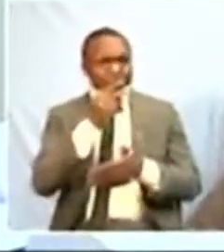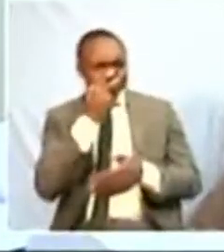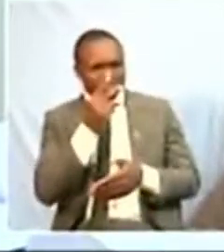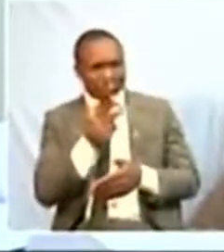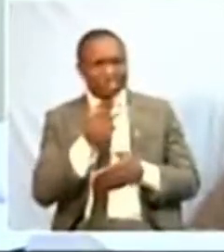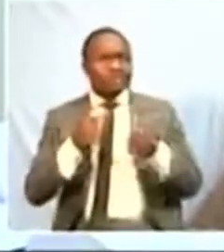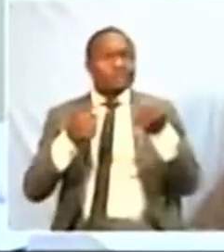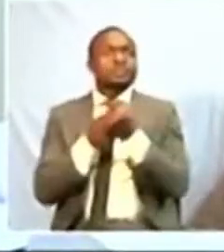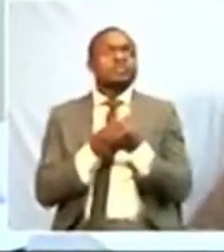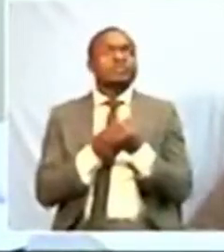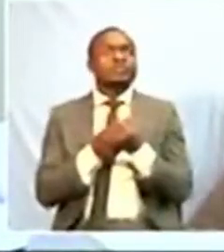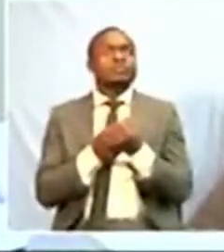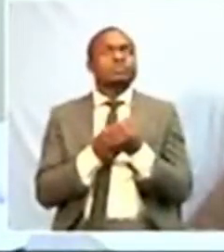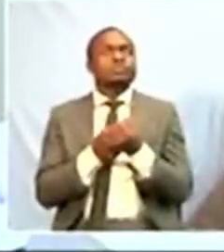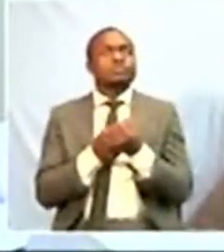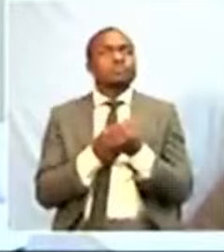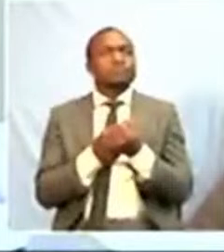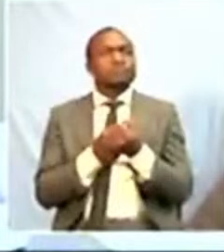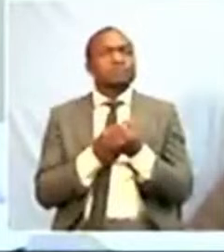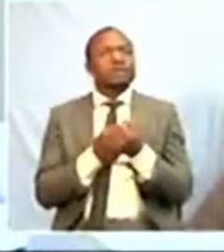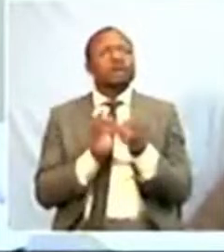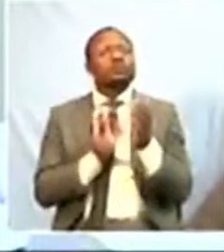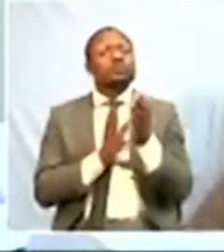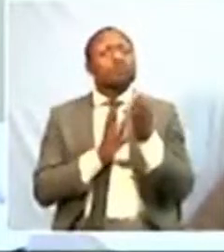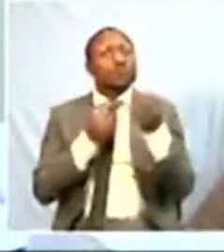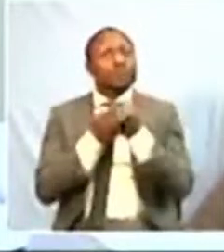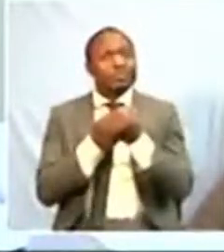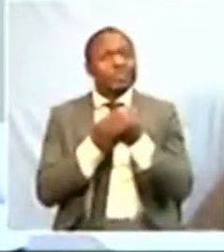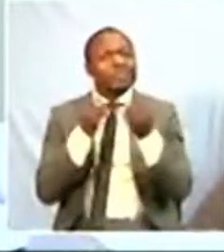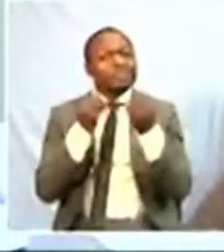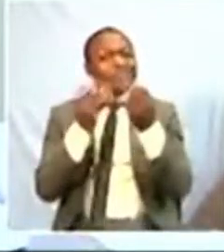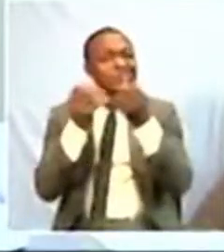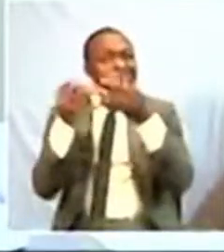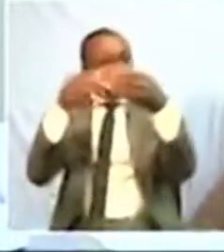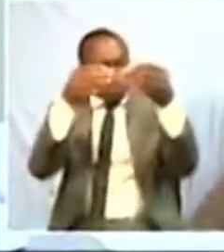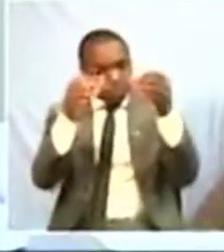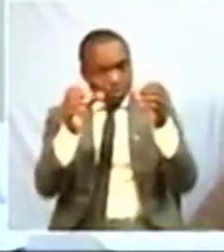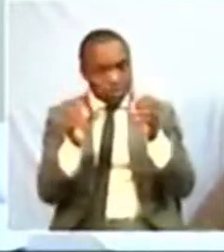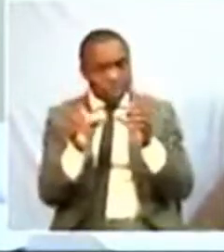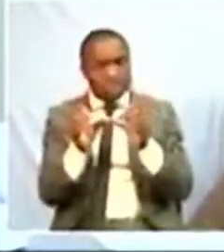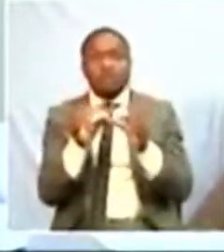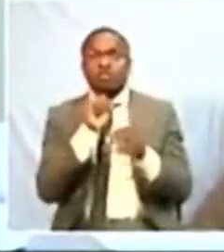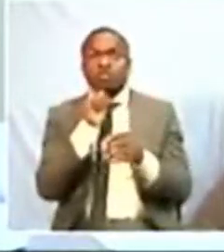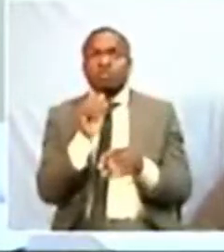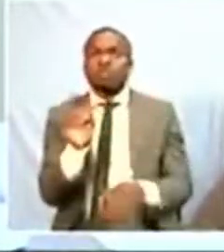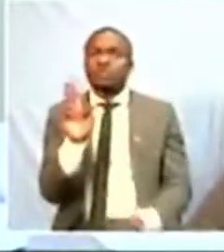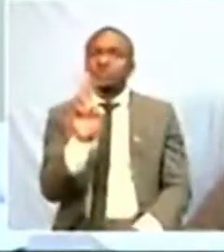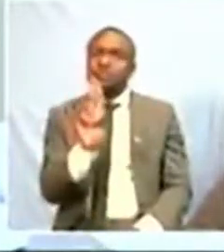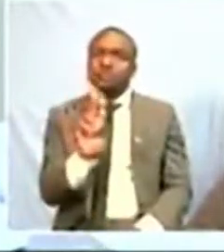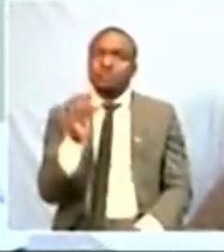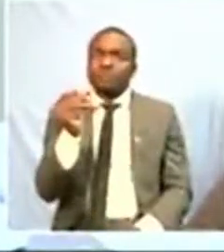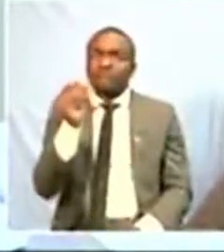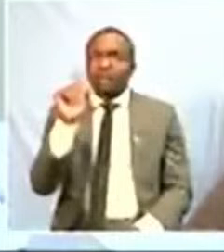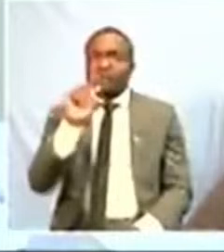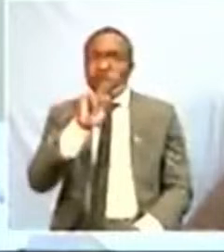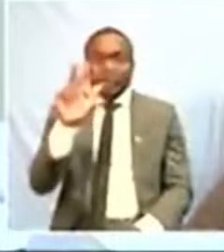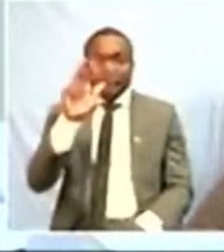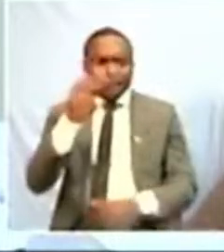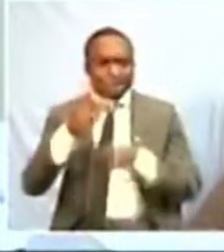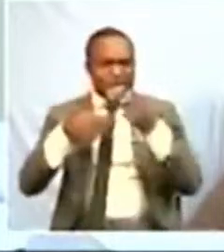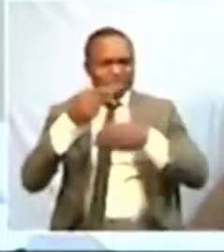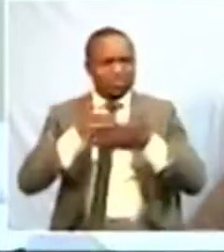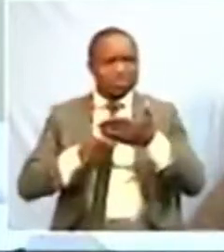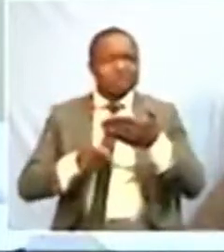at bursaries, most of the constituencies unspent funds in the year 2023. Meaning